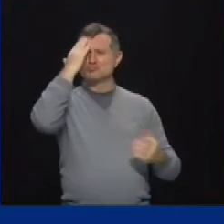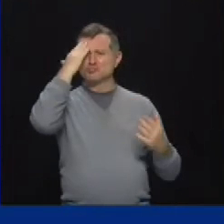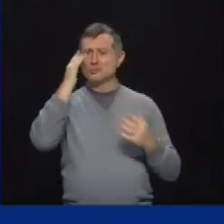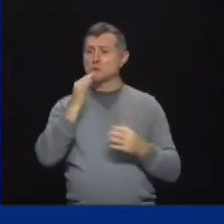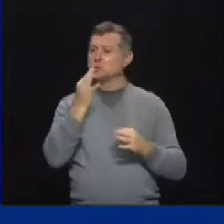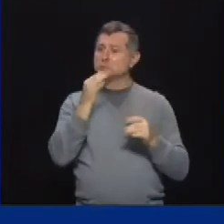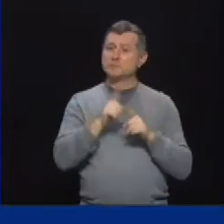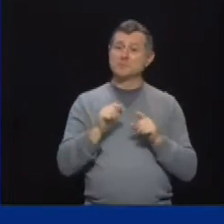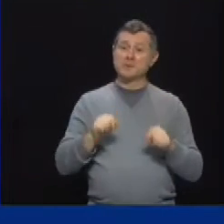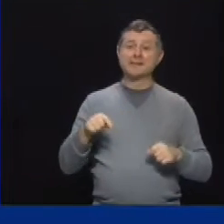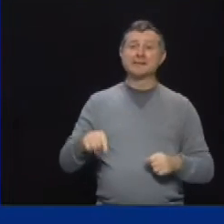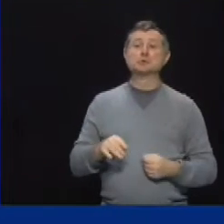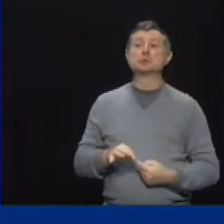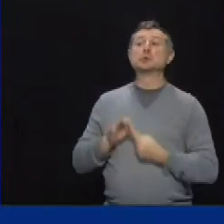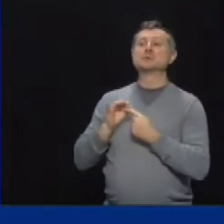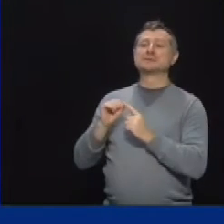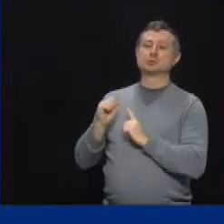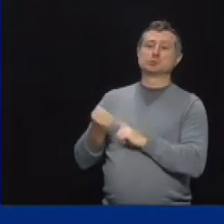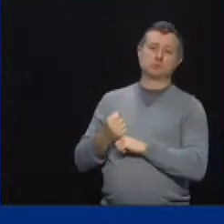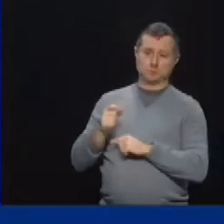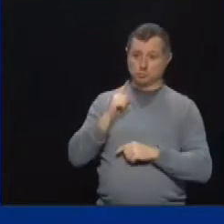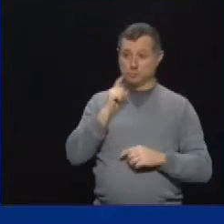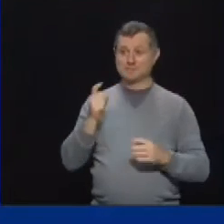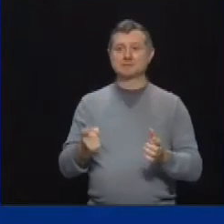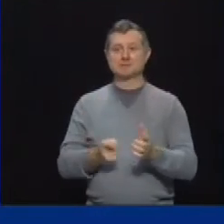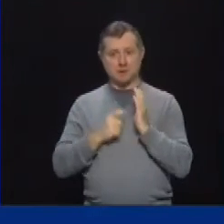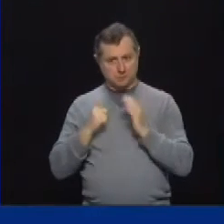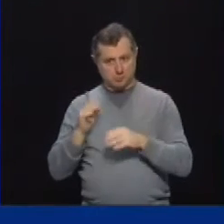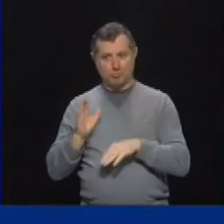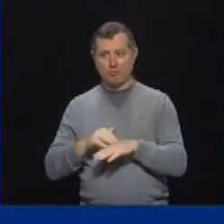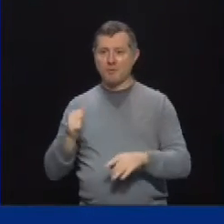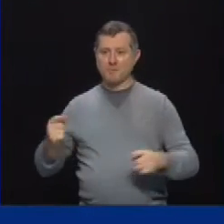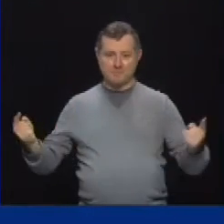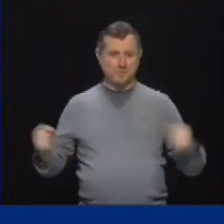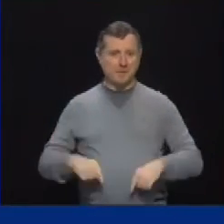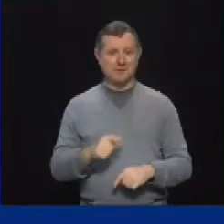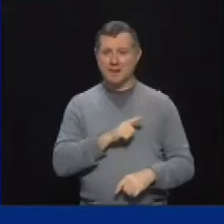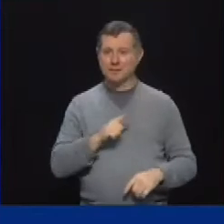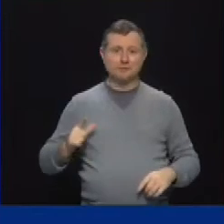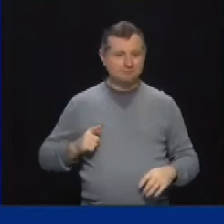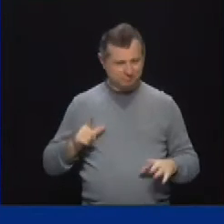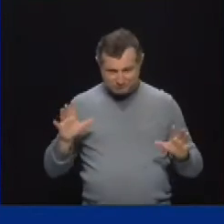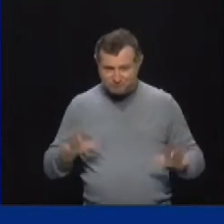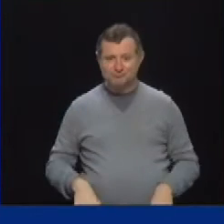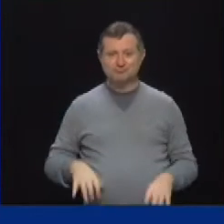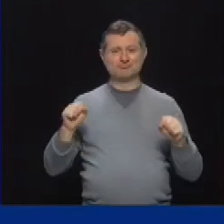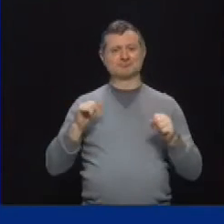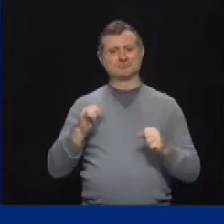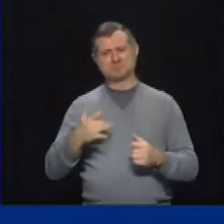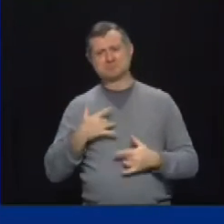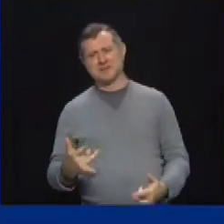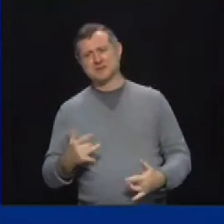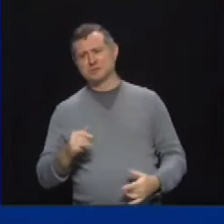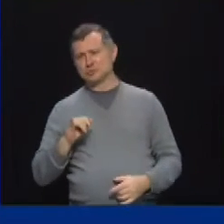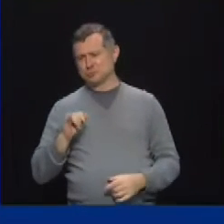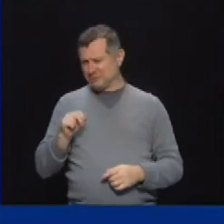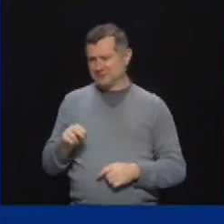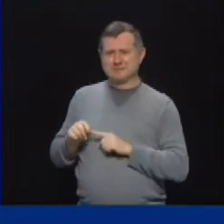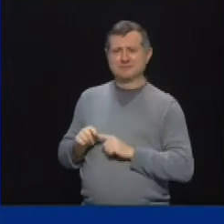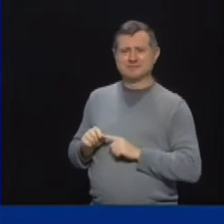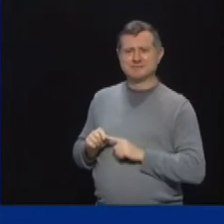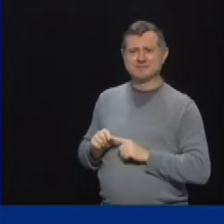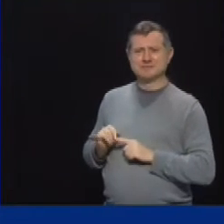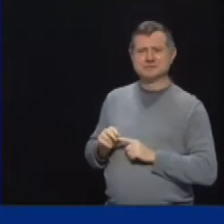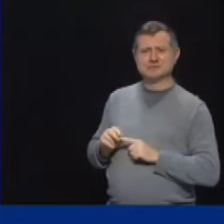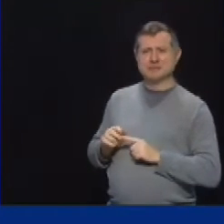necessitated this extraordinary session of calling back the legislature when they're normally here in January, that we had to get this done. And I don't think there's anybody